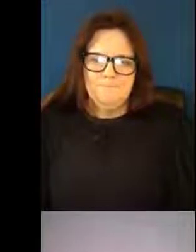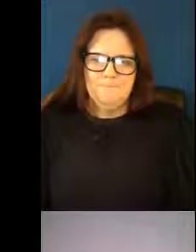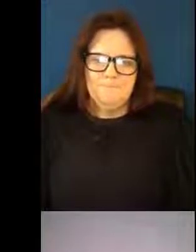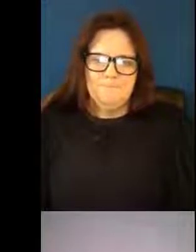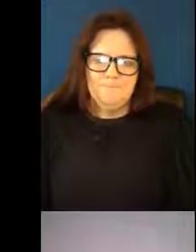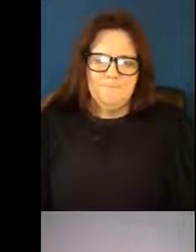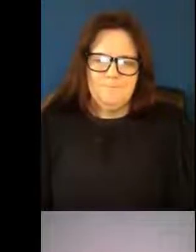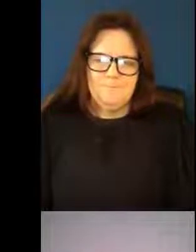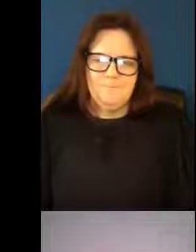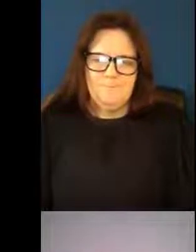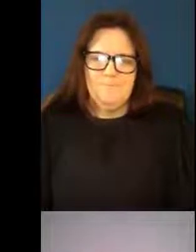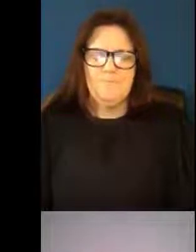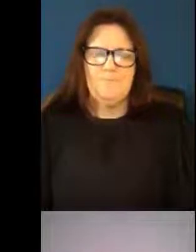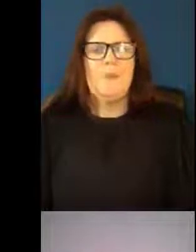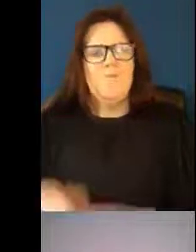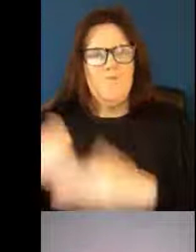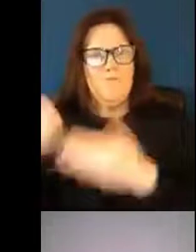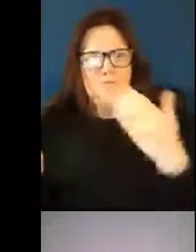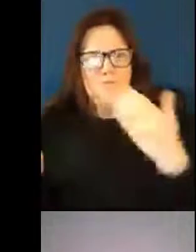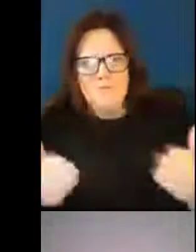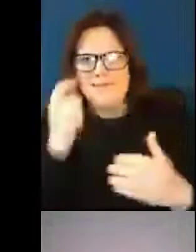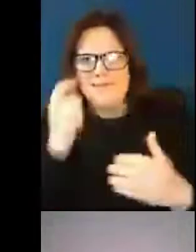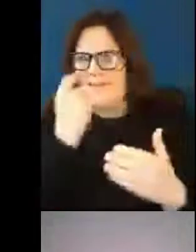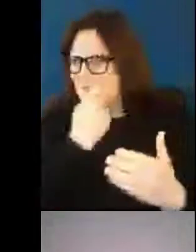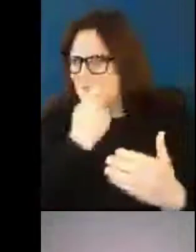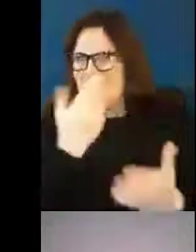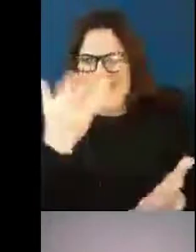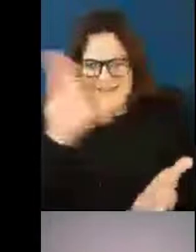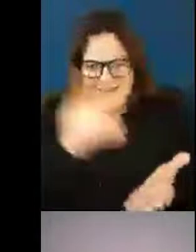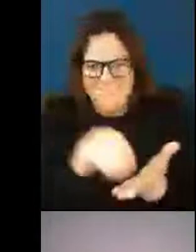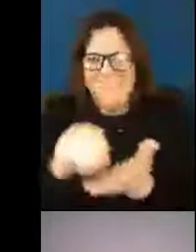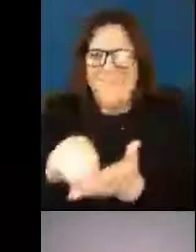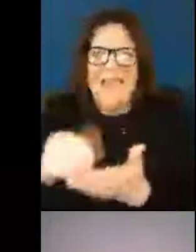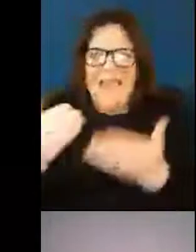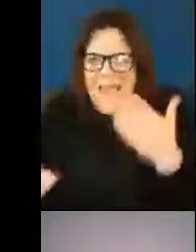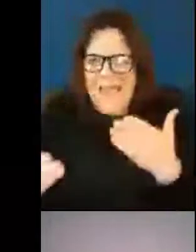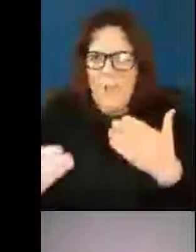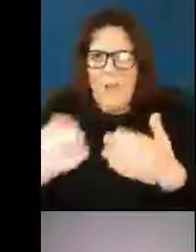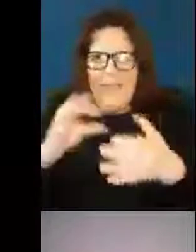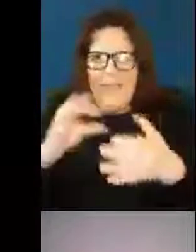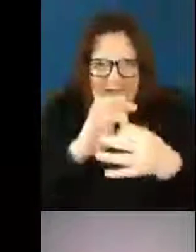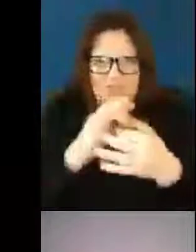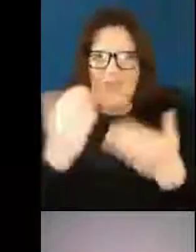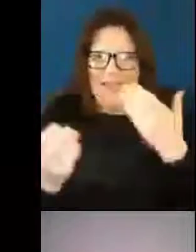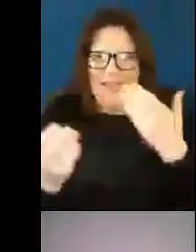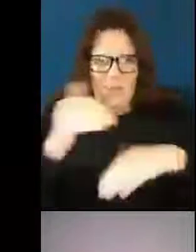Providing evidence of how you have engaged and impacted on